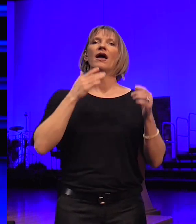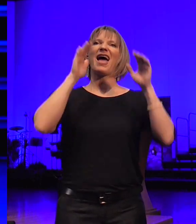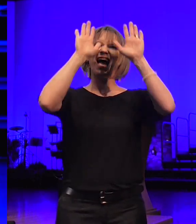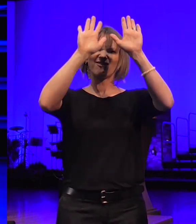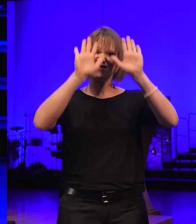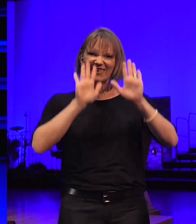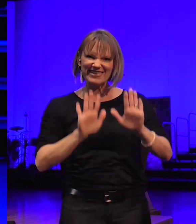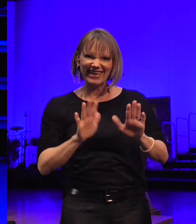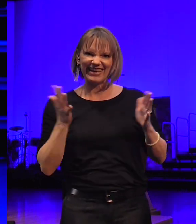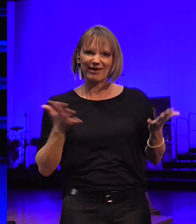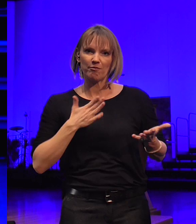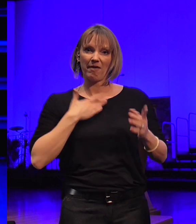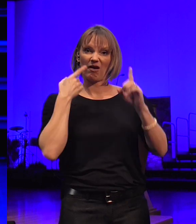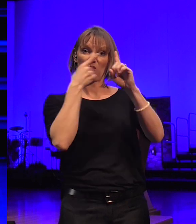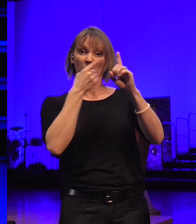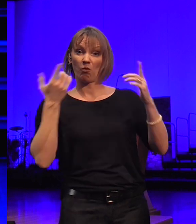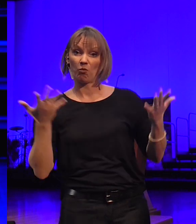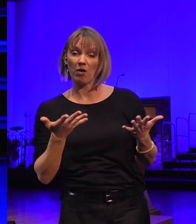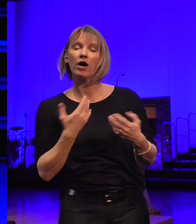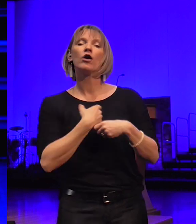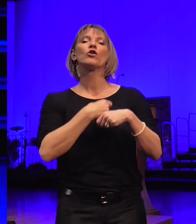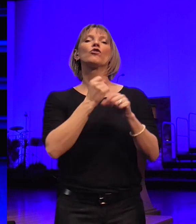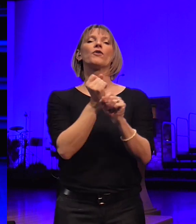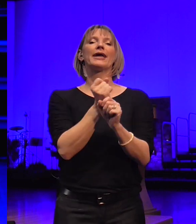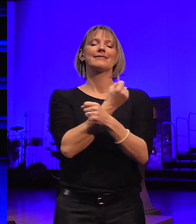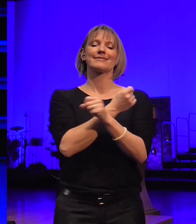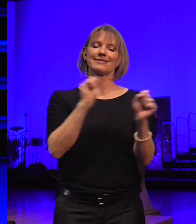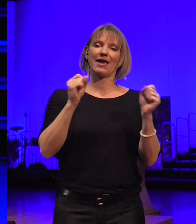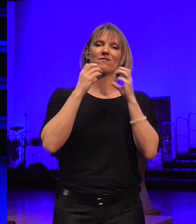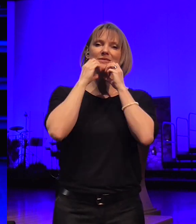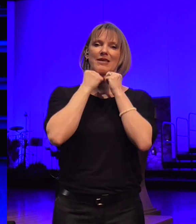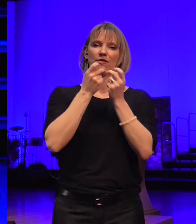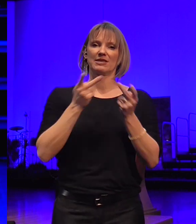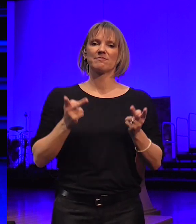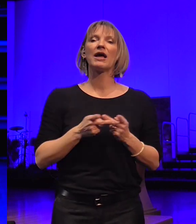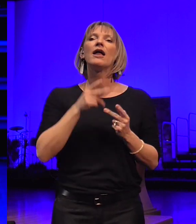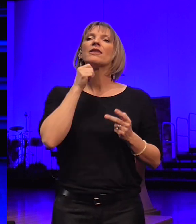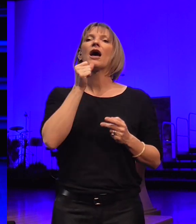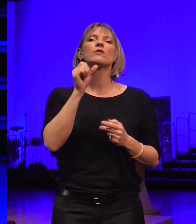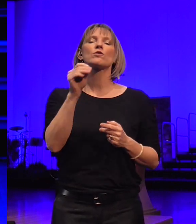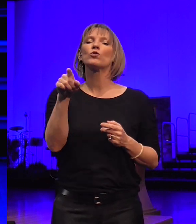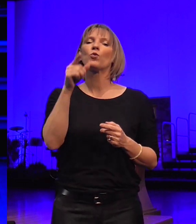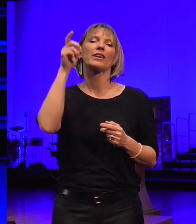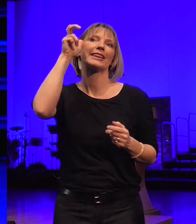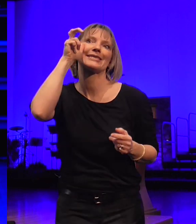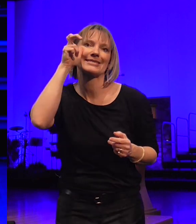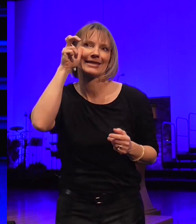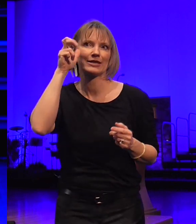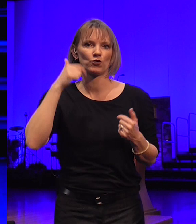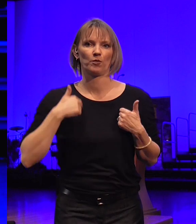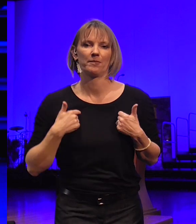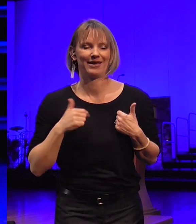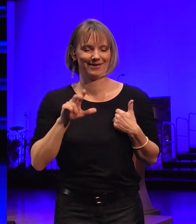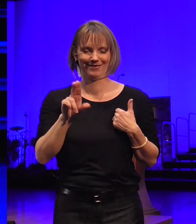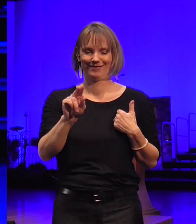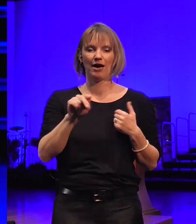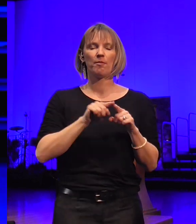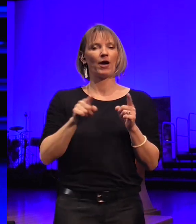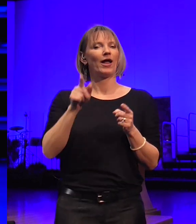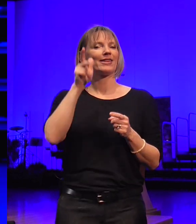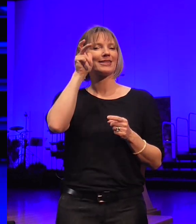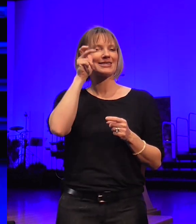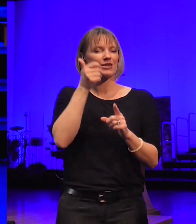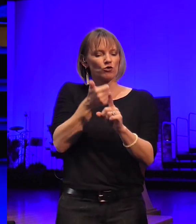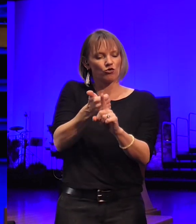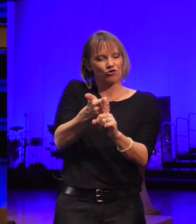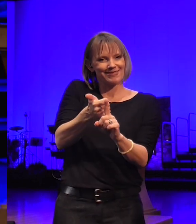Sunday here is to create safe and sacred space. Not so that you listen to me, but that you listen to